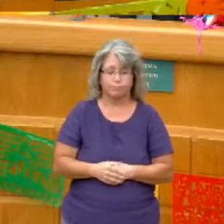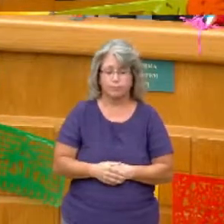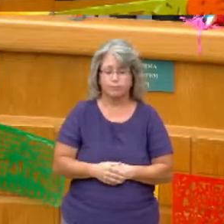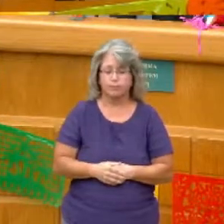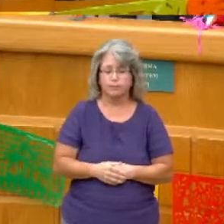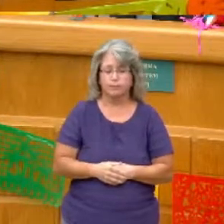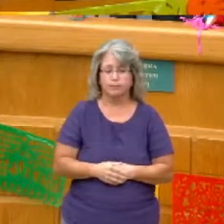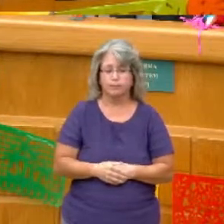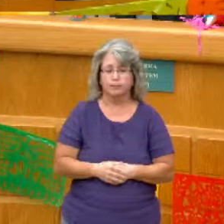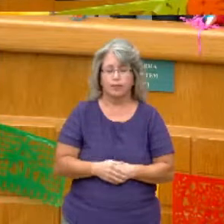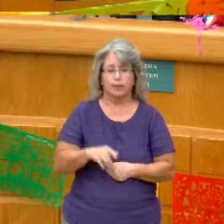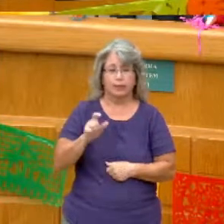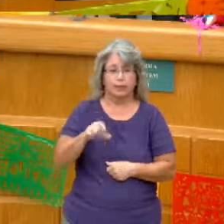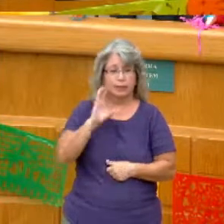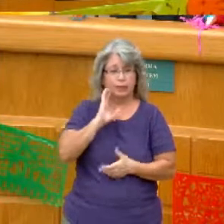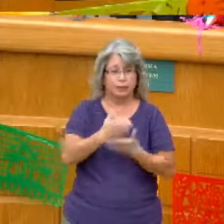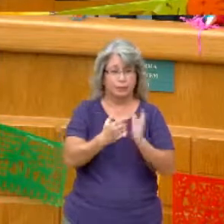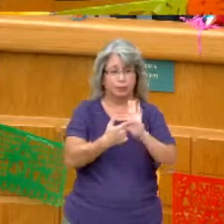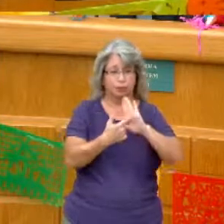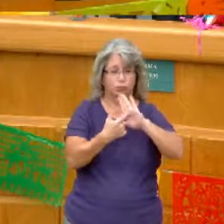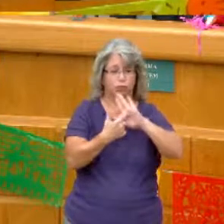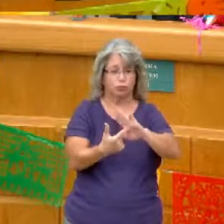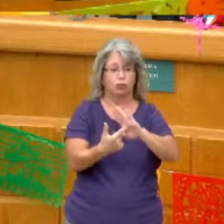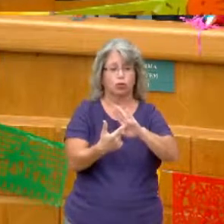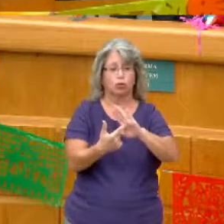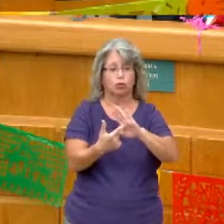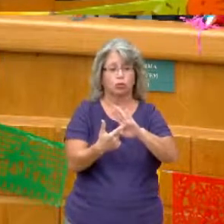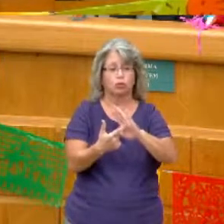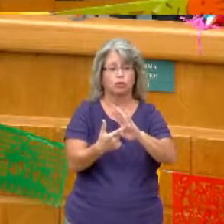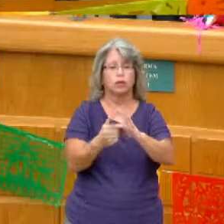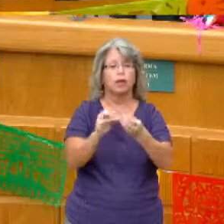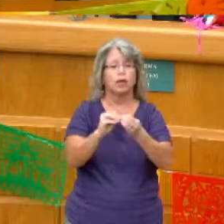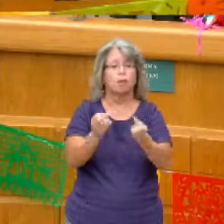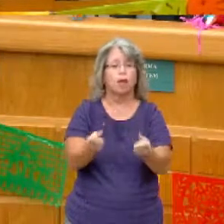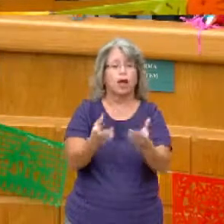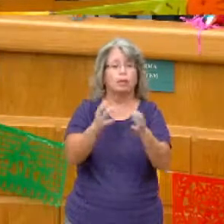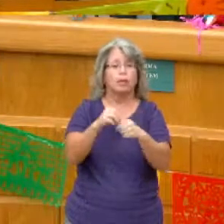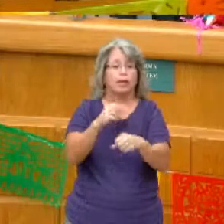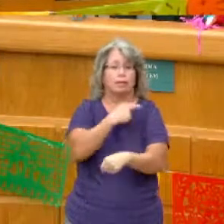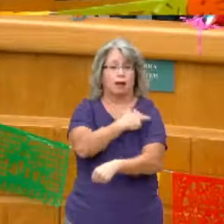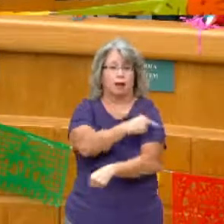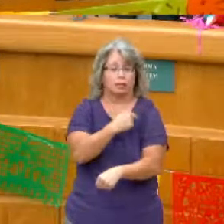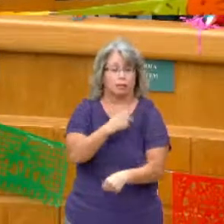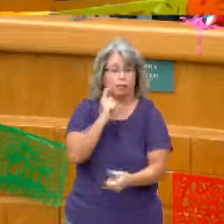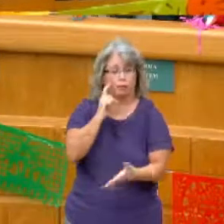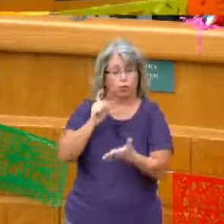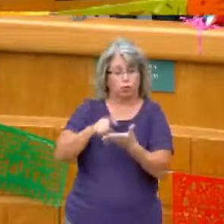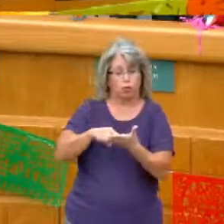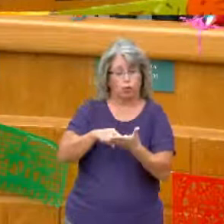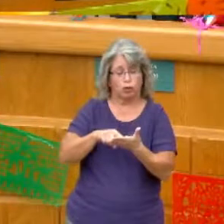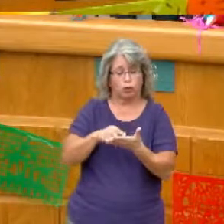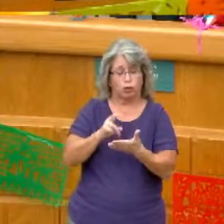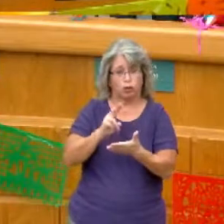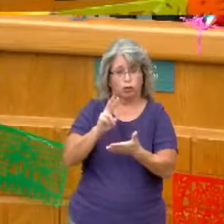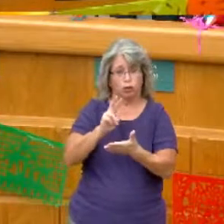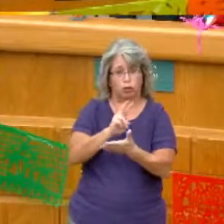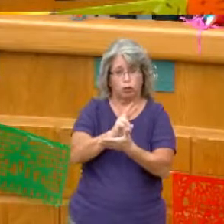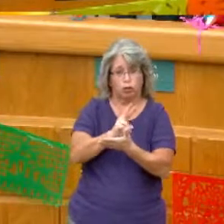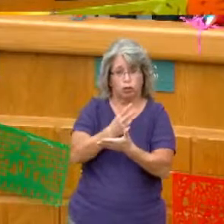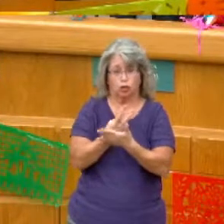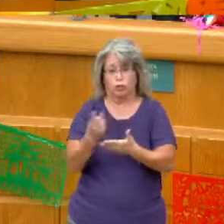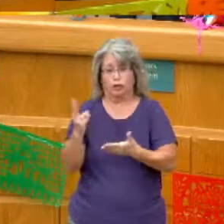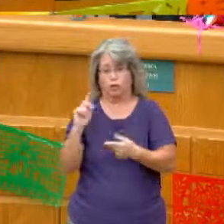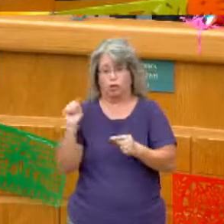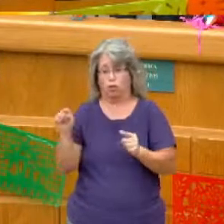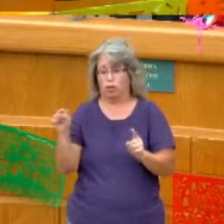On this slide here, you're going to see the hospitalizations, and so you're going to go back 2 weeks and you're going to see a 324, but